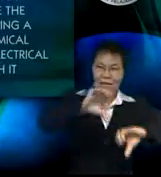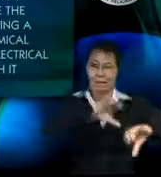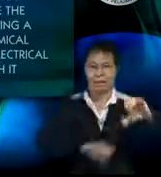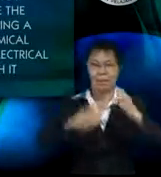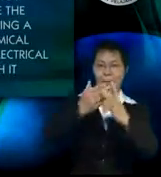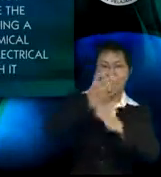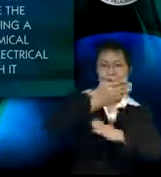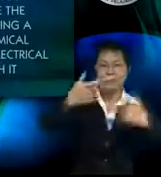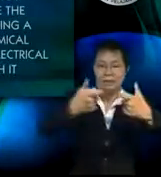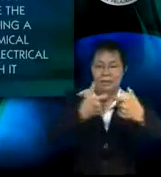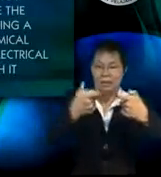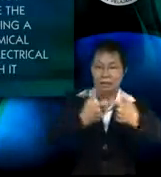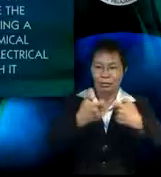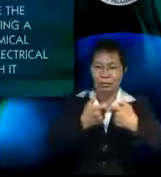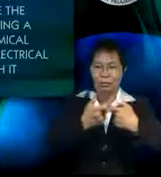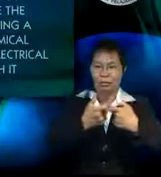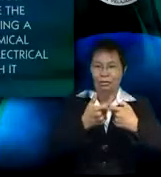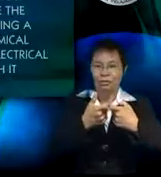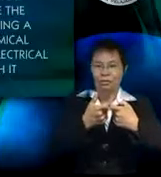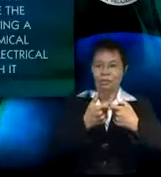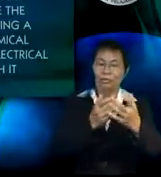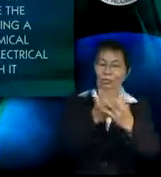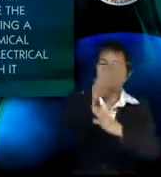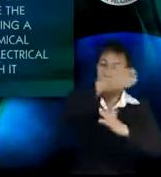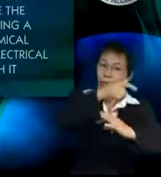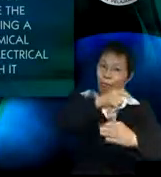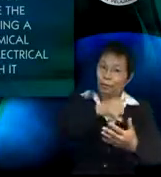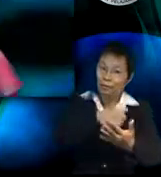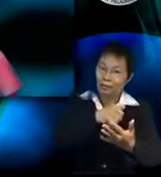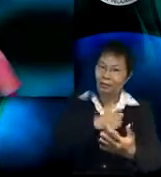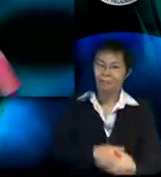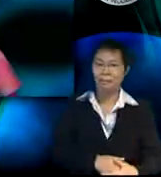by passing an electric current through it?